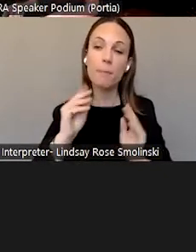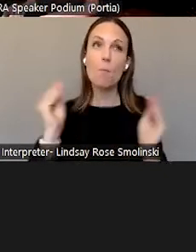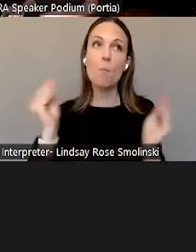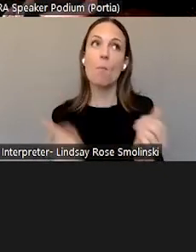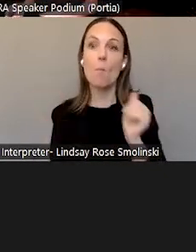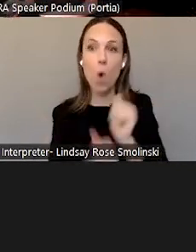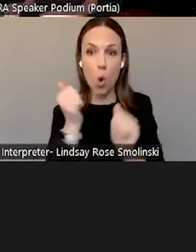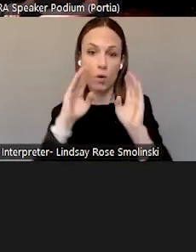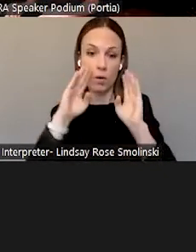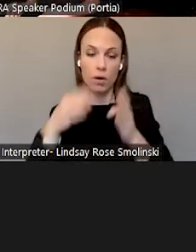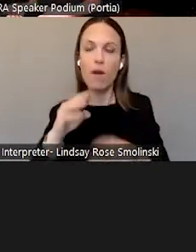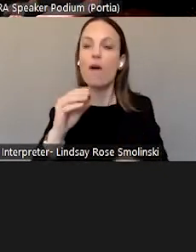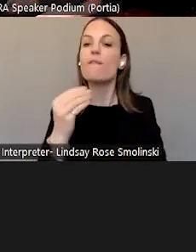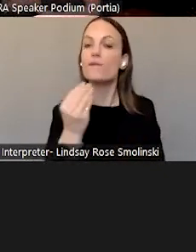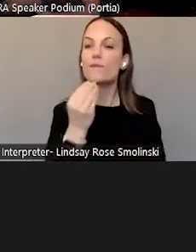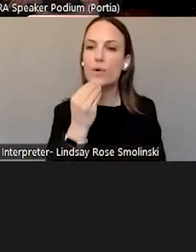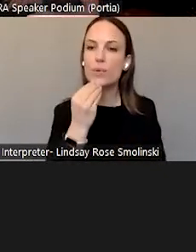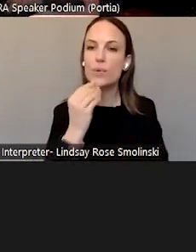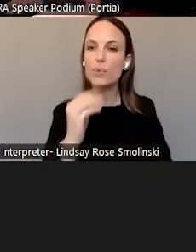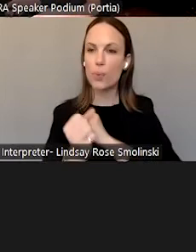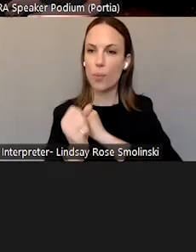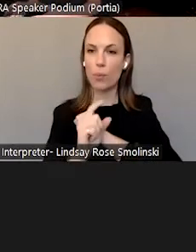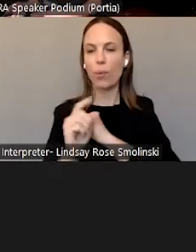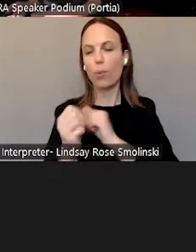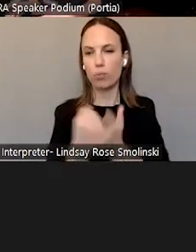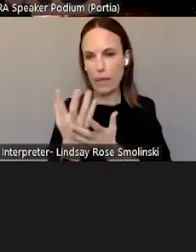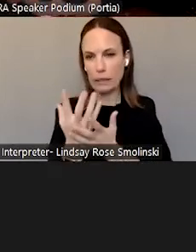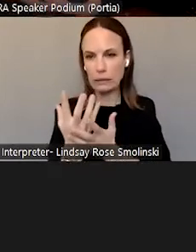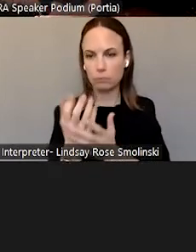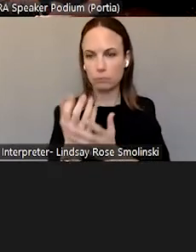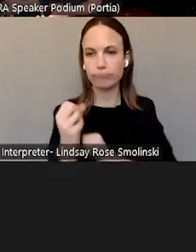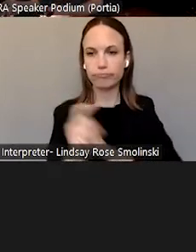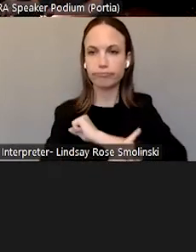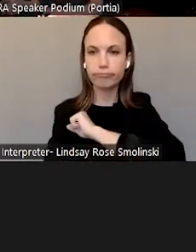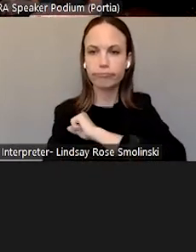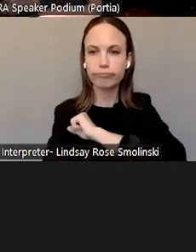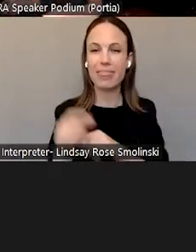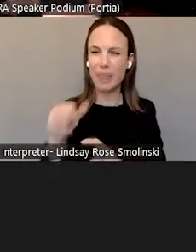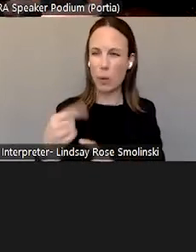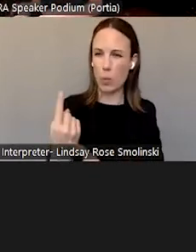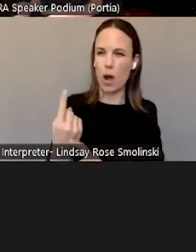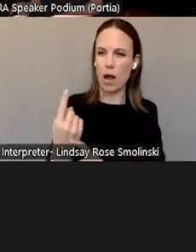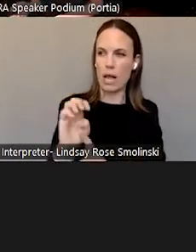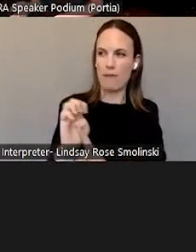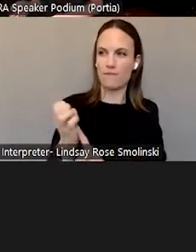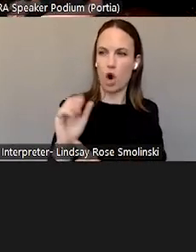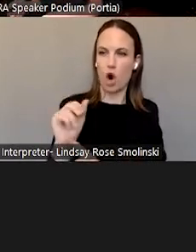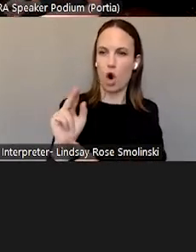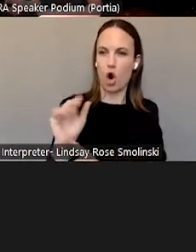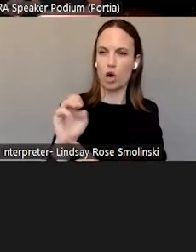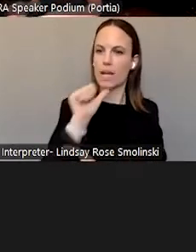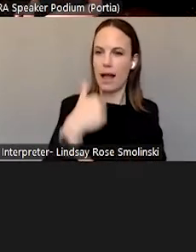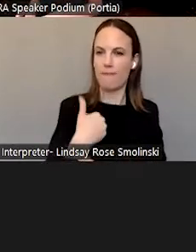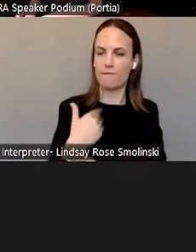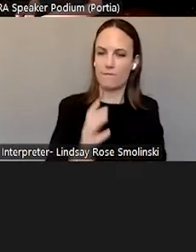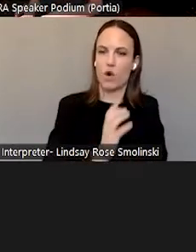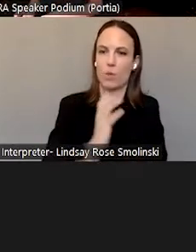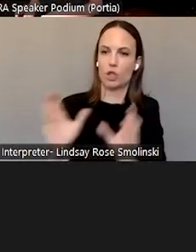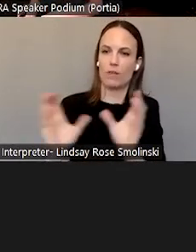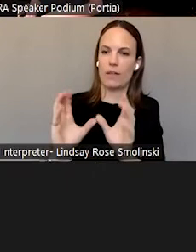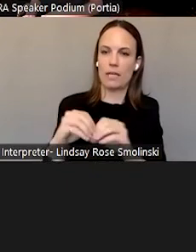most attention to food waste. But food waste was the only sort of environmental cause that didn't have a formal certification in the